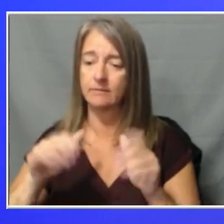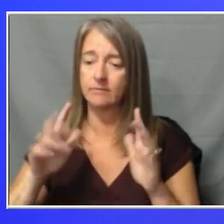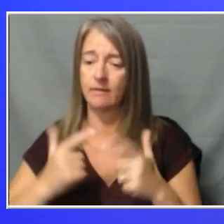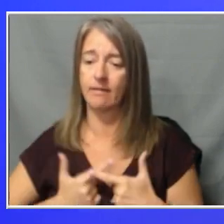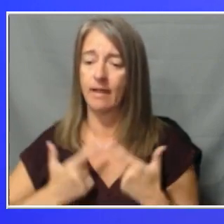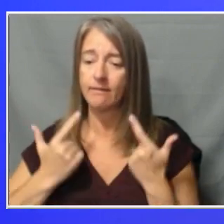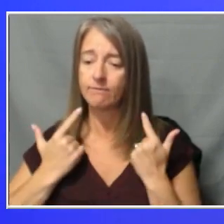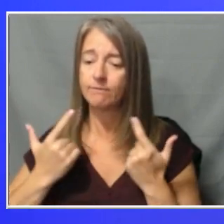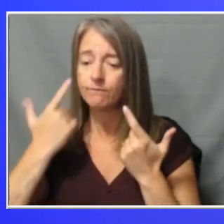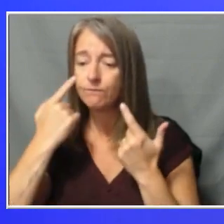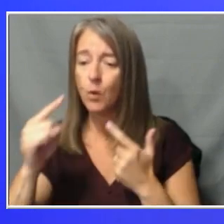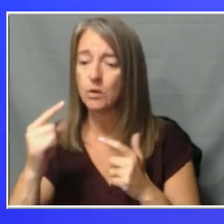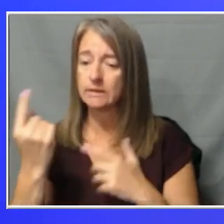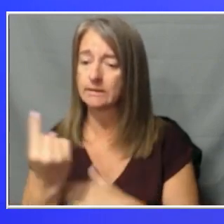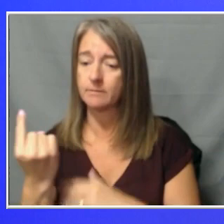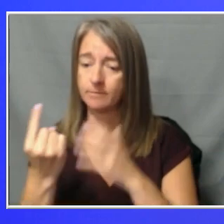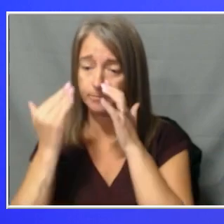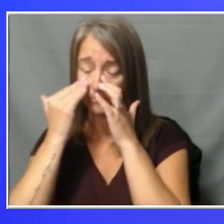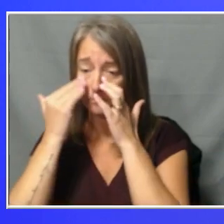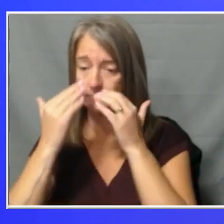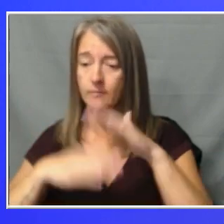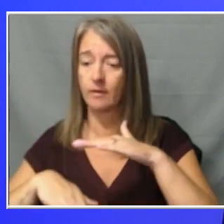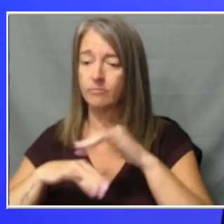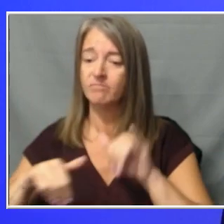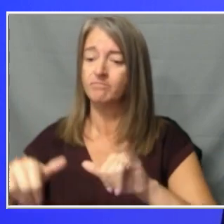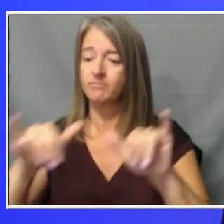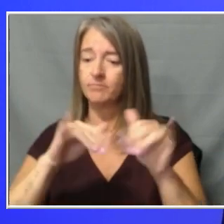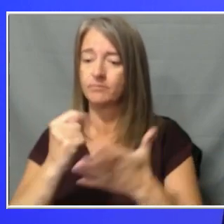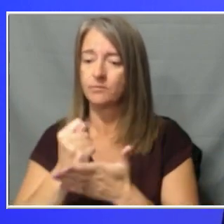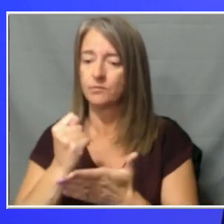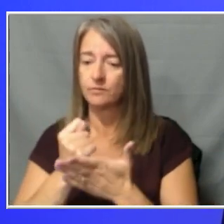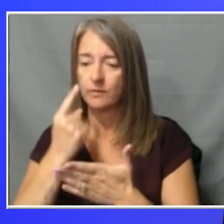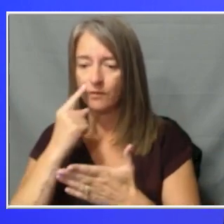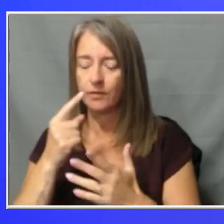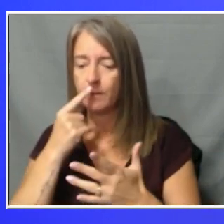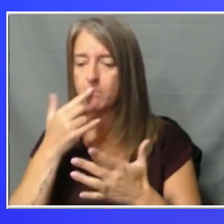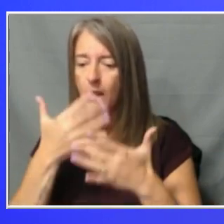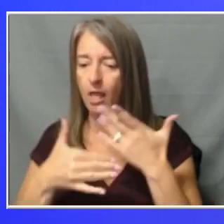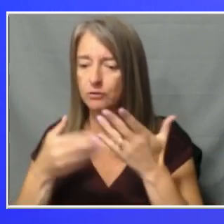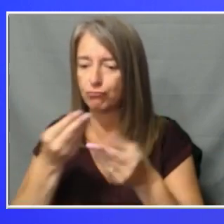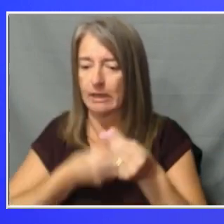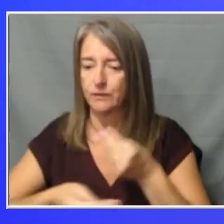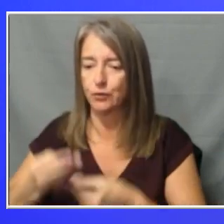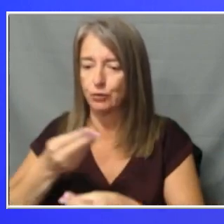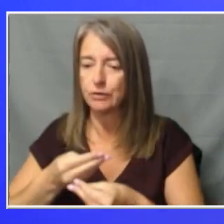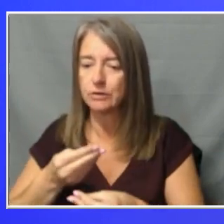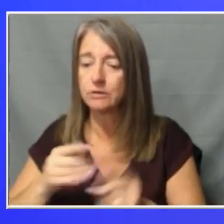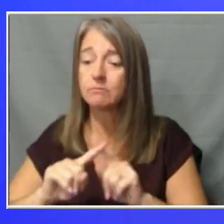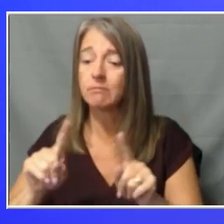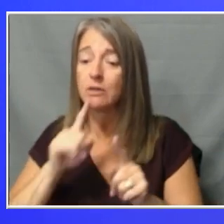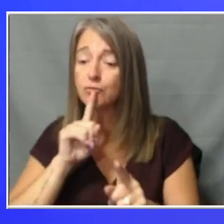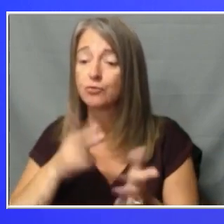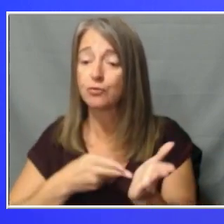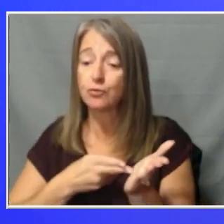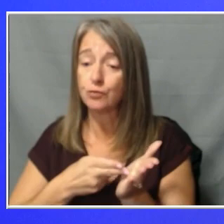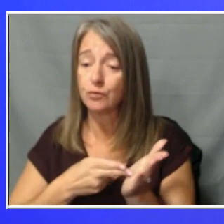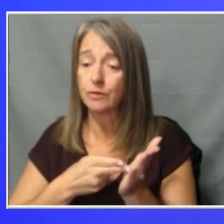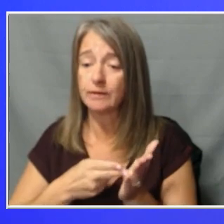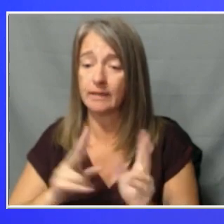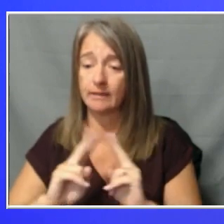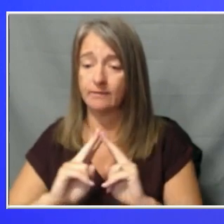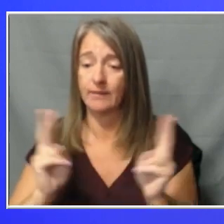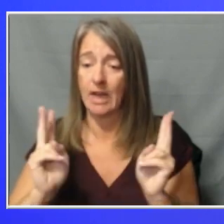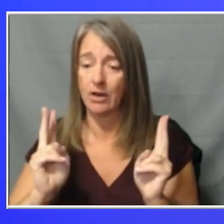that's known as a basic standard treatment for most, to have a blood transfusion. And the truth is that I'm